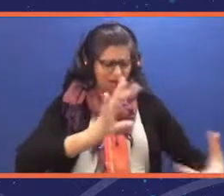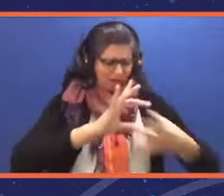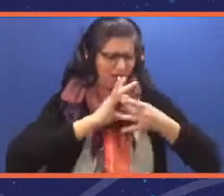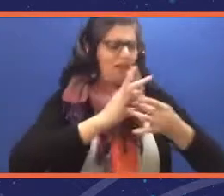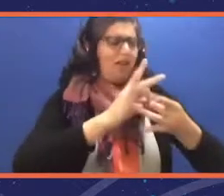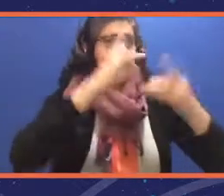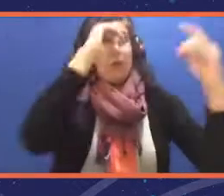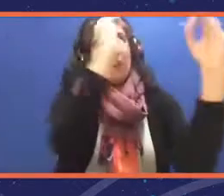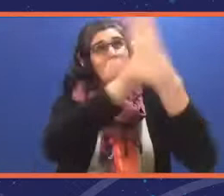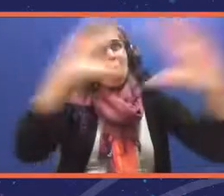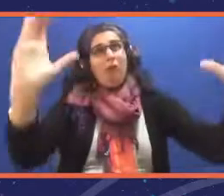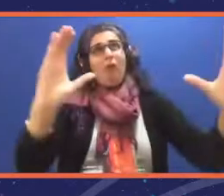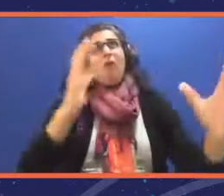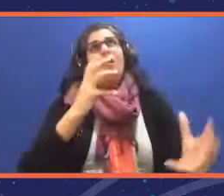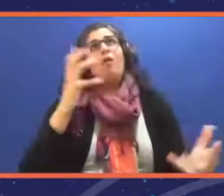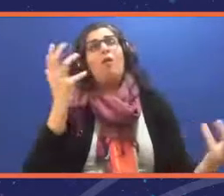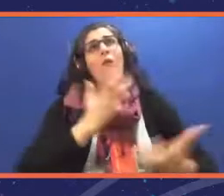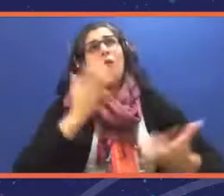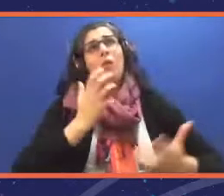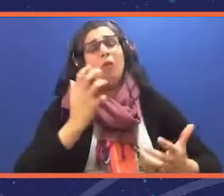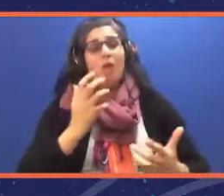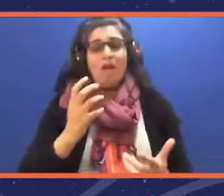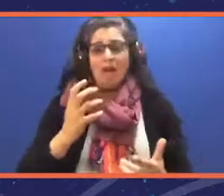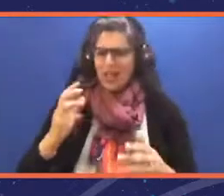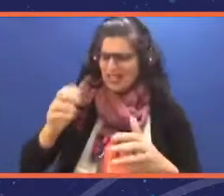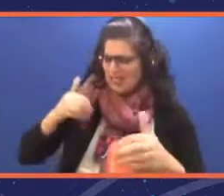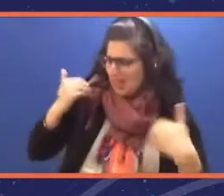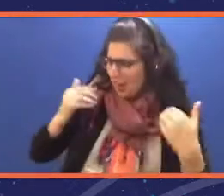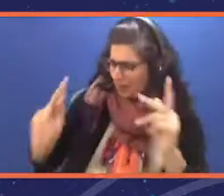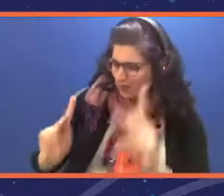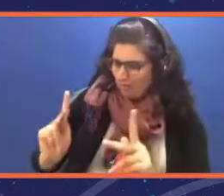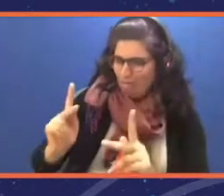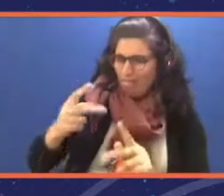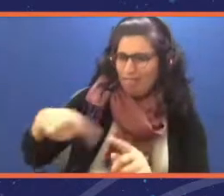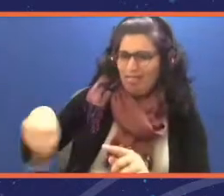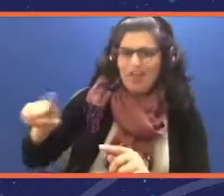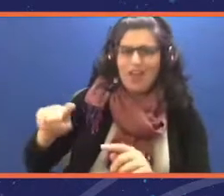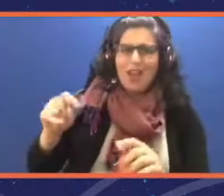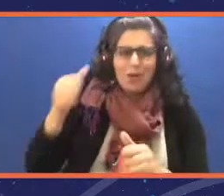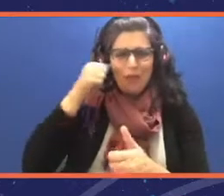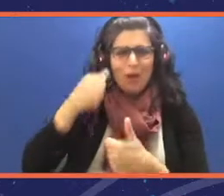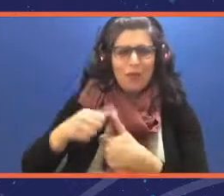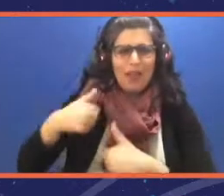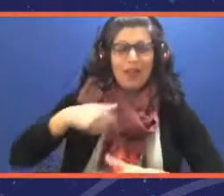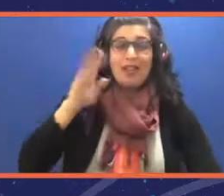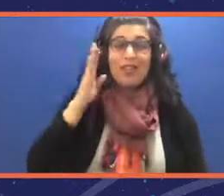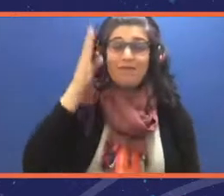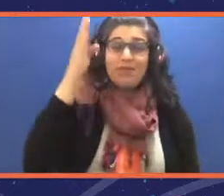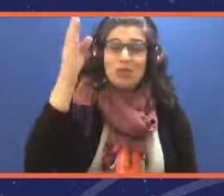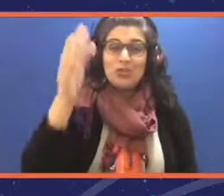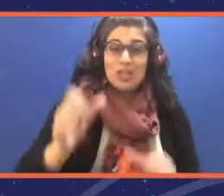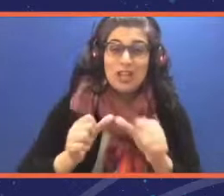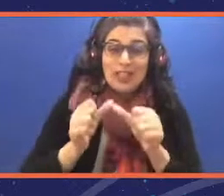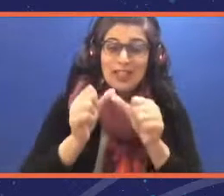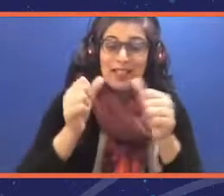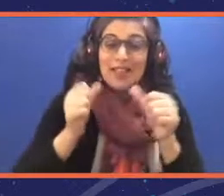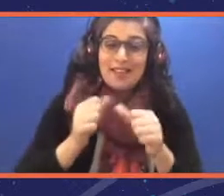we honor the presence and playfulness of young people who remind us that the future lives in the present.